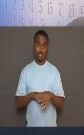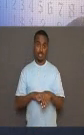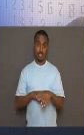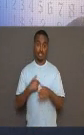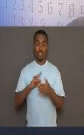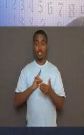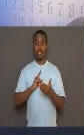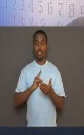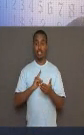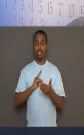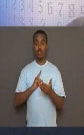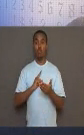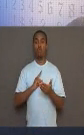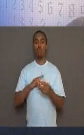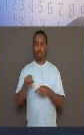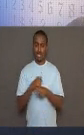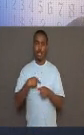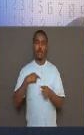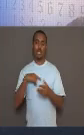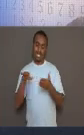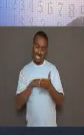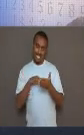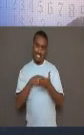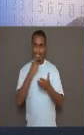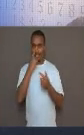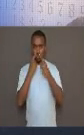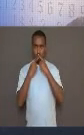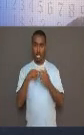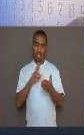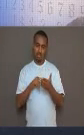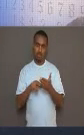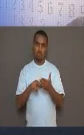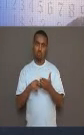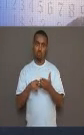will practice our reading skills by studying the jobs of